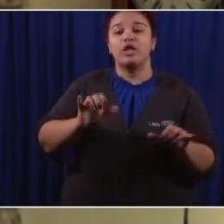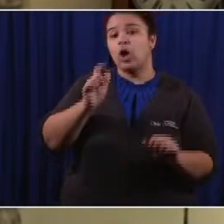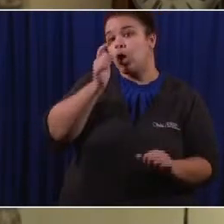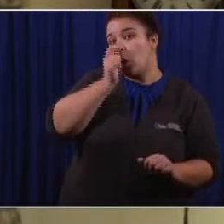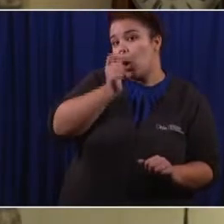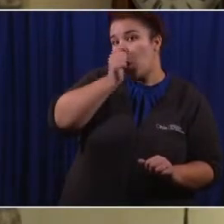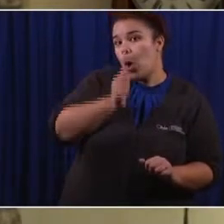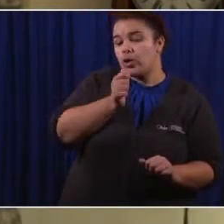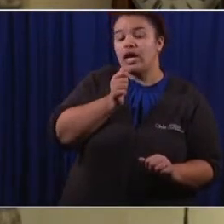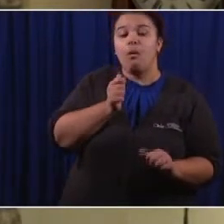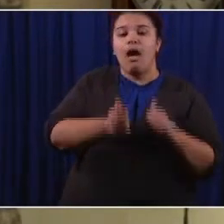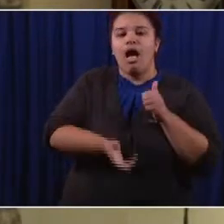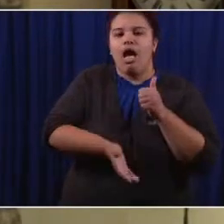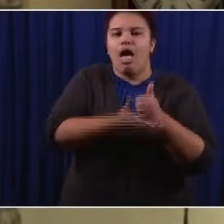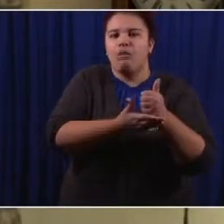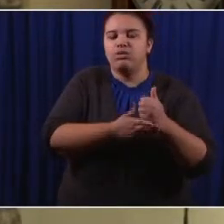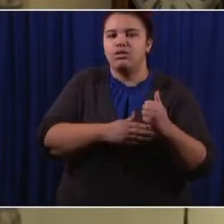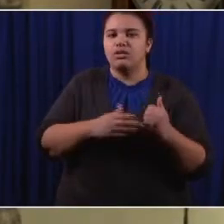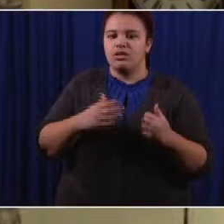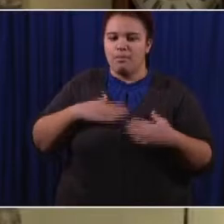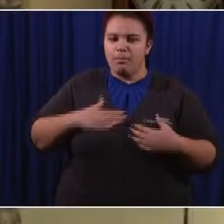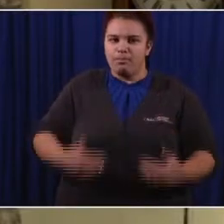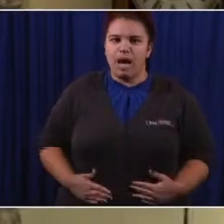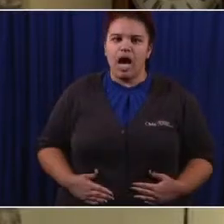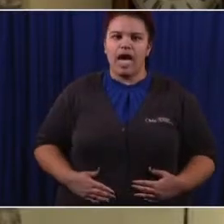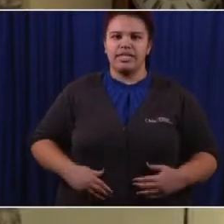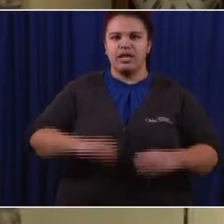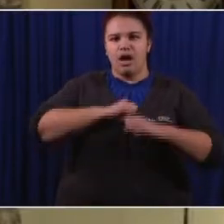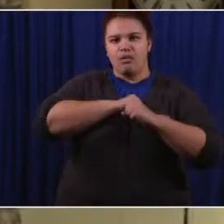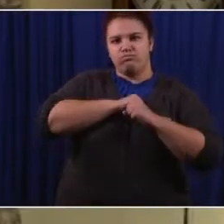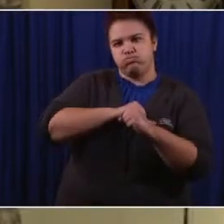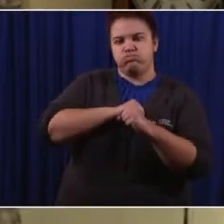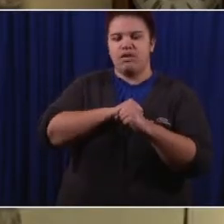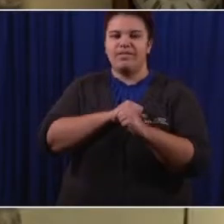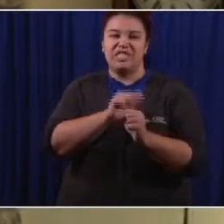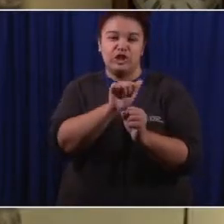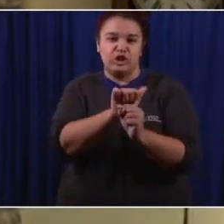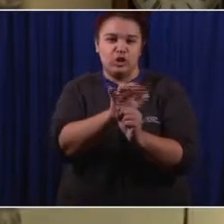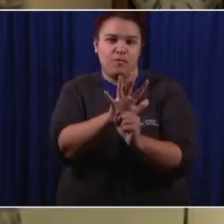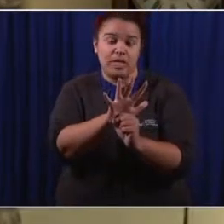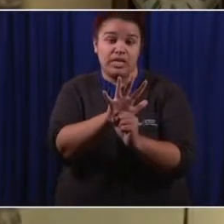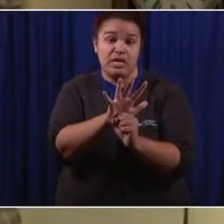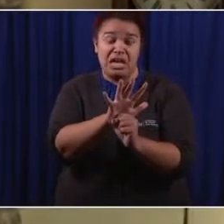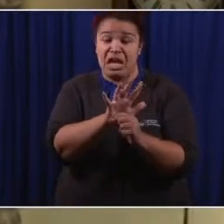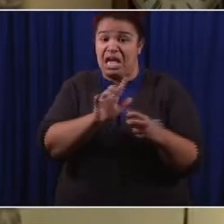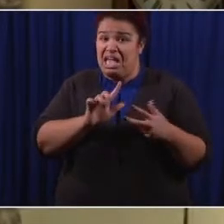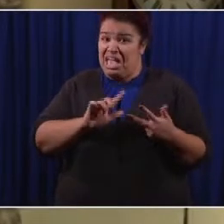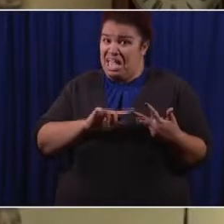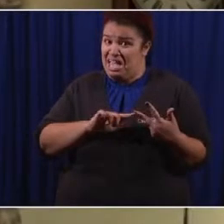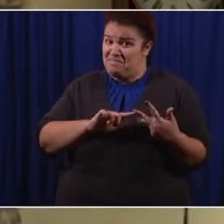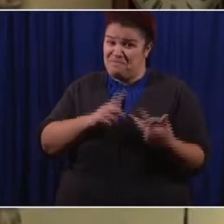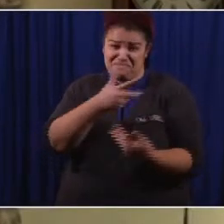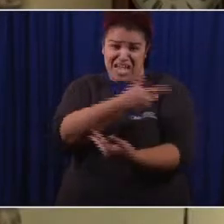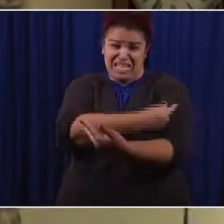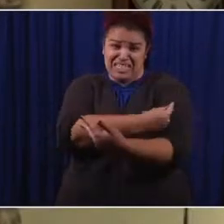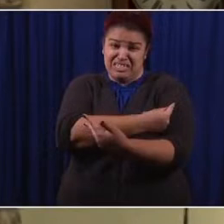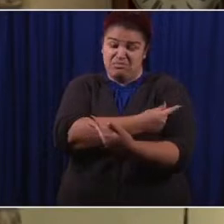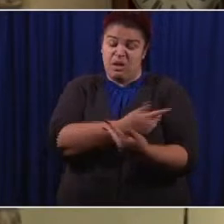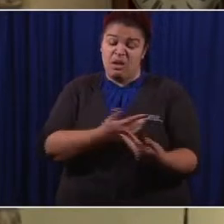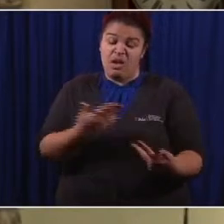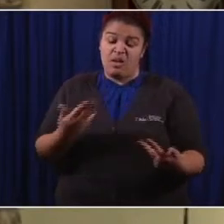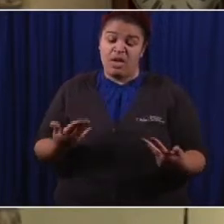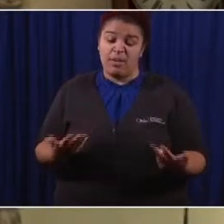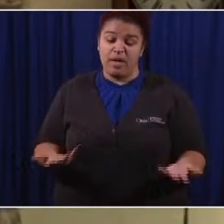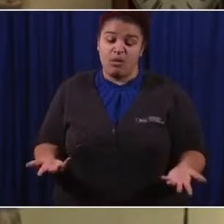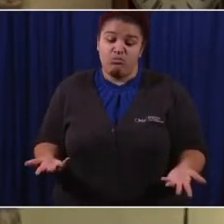40% to 60% of the population, meaning a vaccine may not even be needed for most people, why not follow the science and support